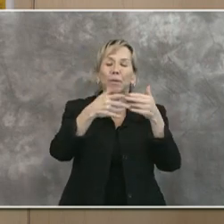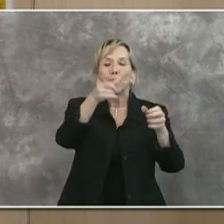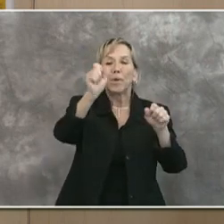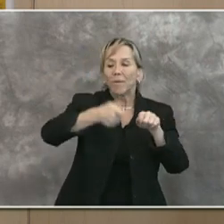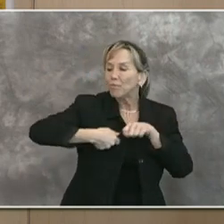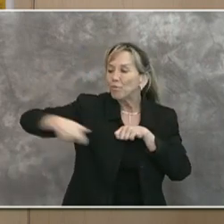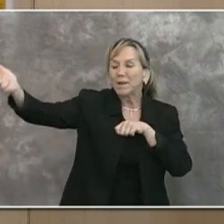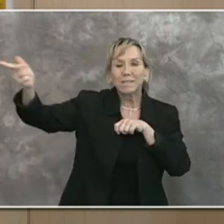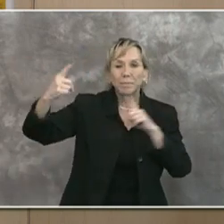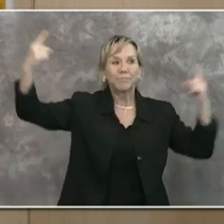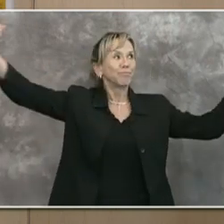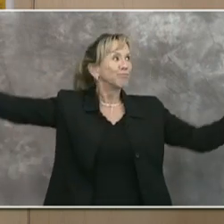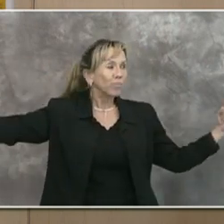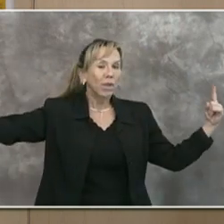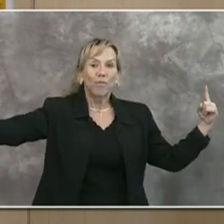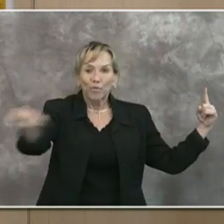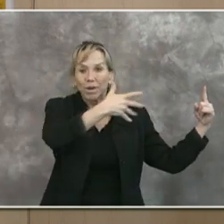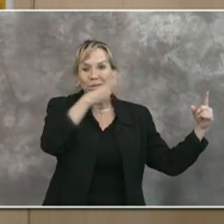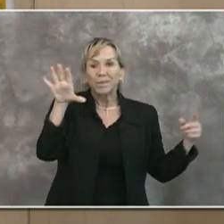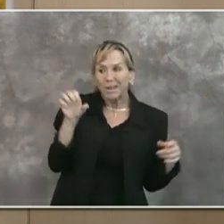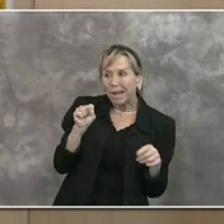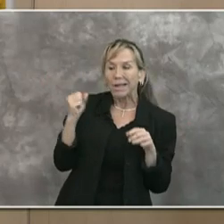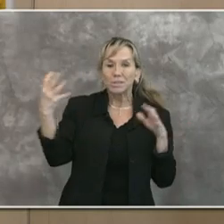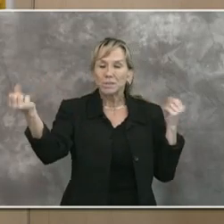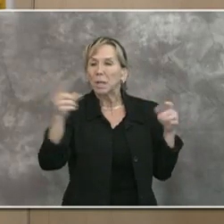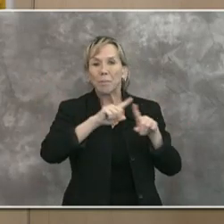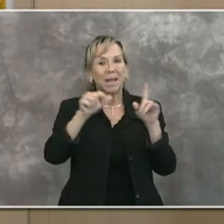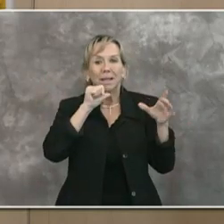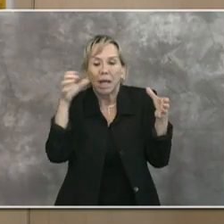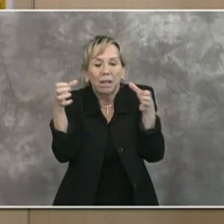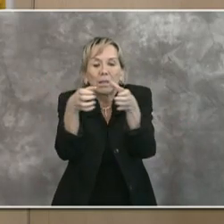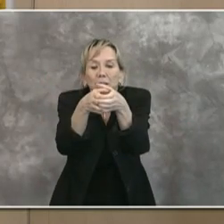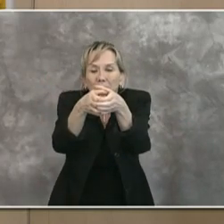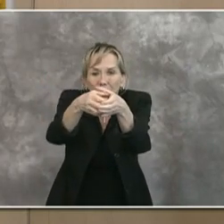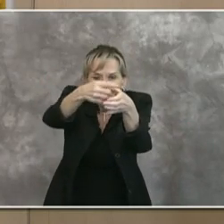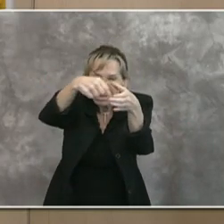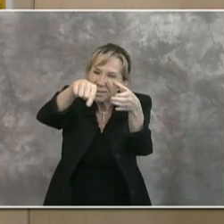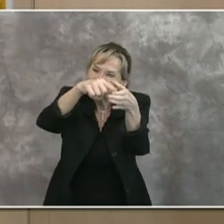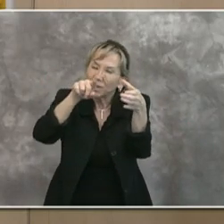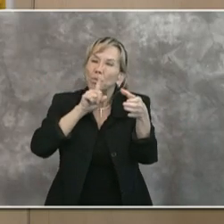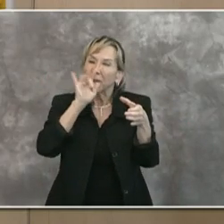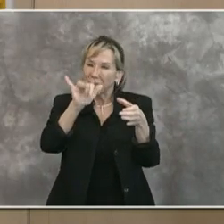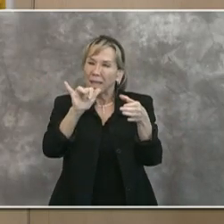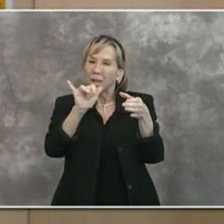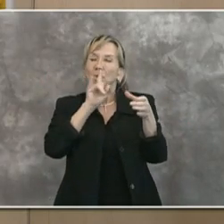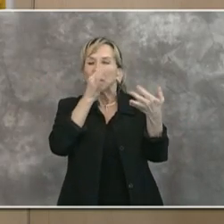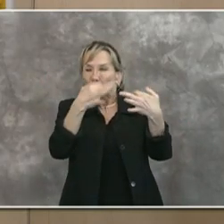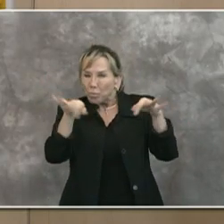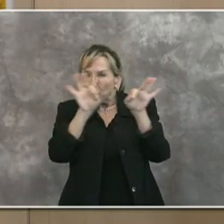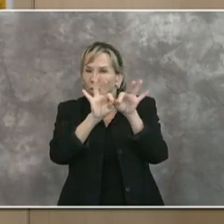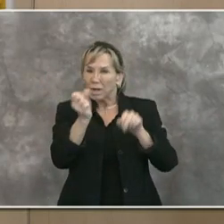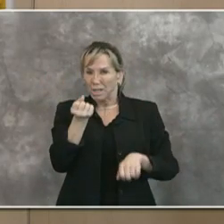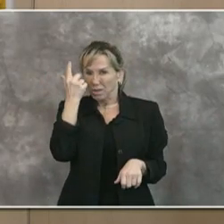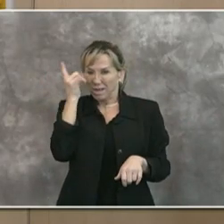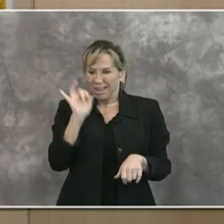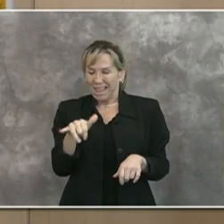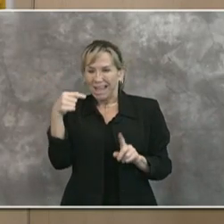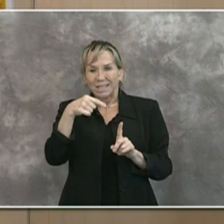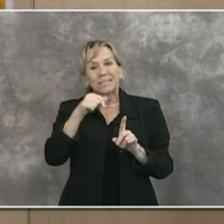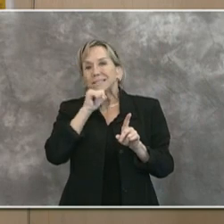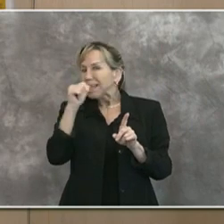is not meant for people to gather. And that really is the major concept there.